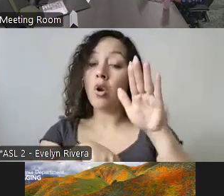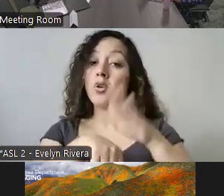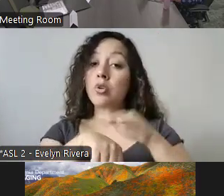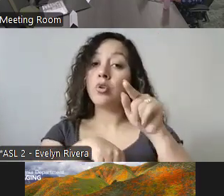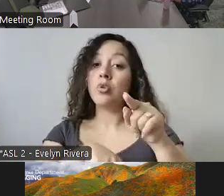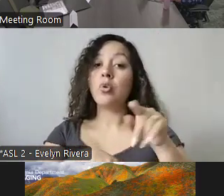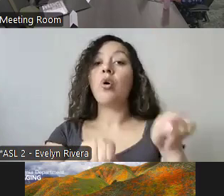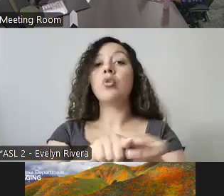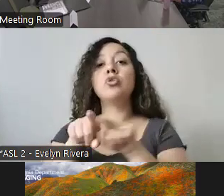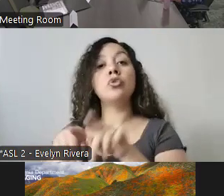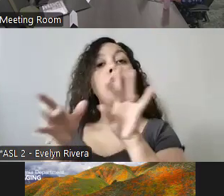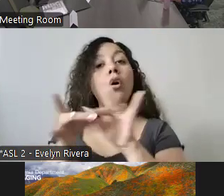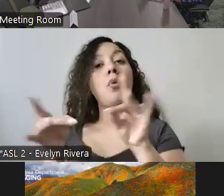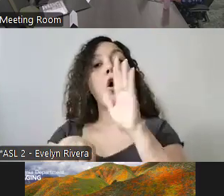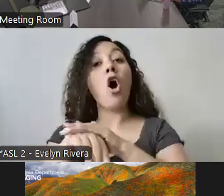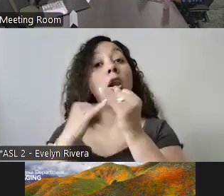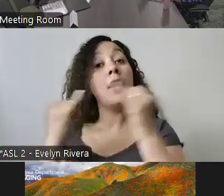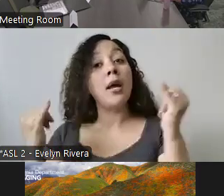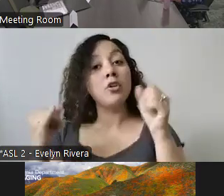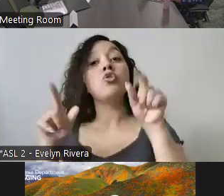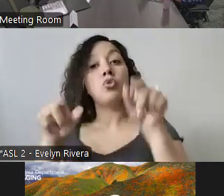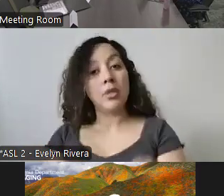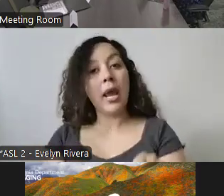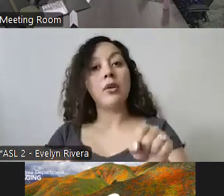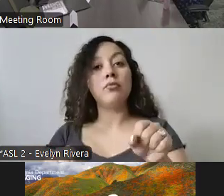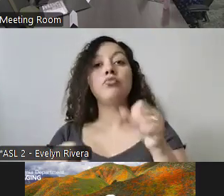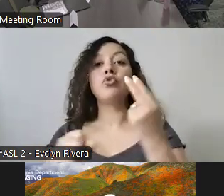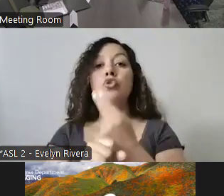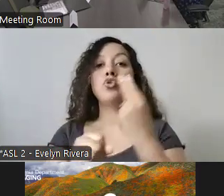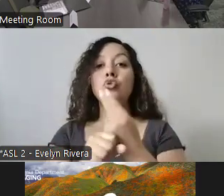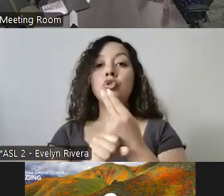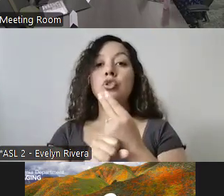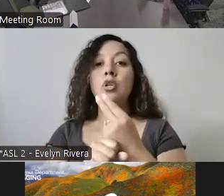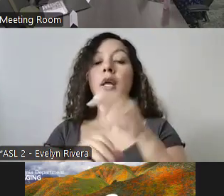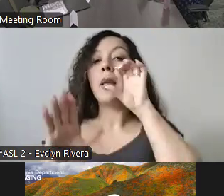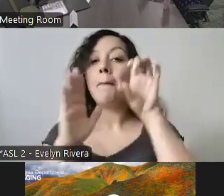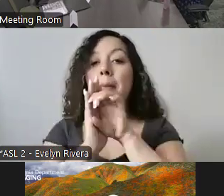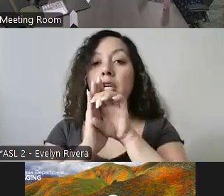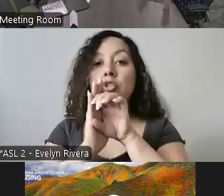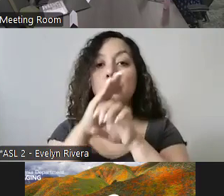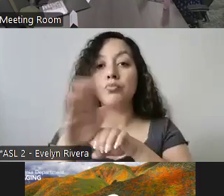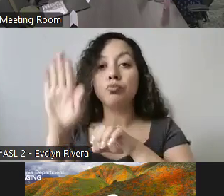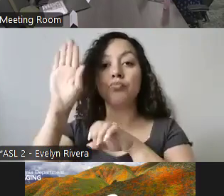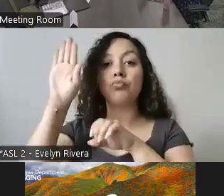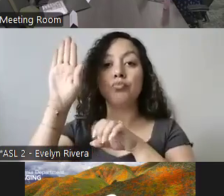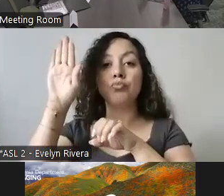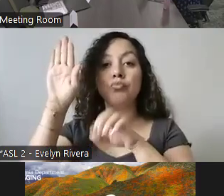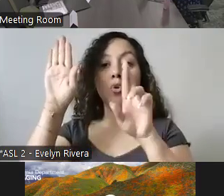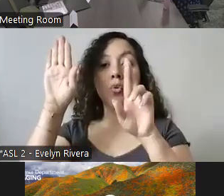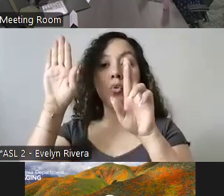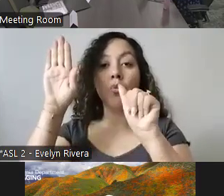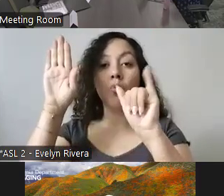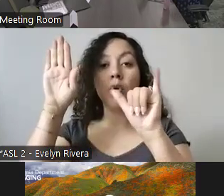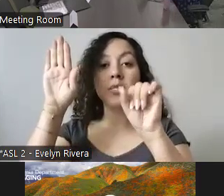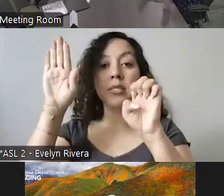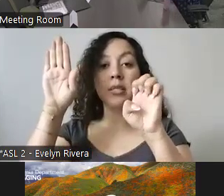online. You can hit the raised hand icon on your Zoom toolbar, or if you phoned in, it